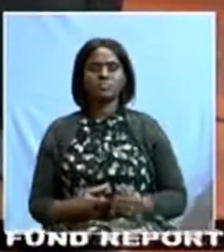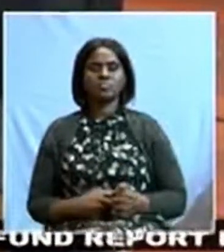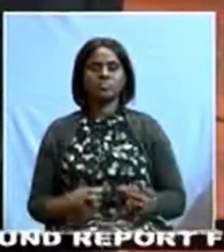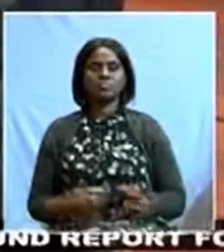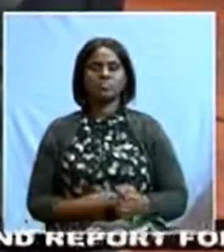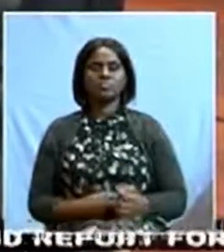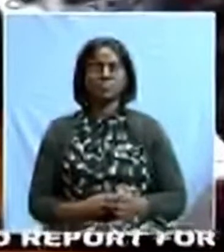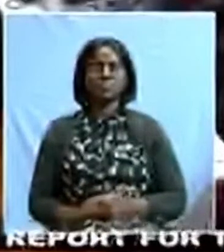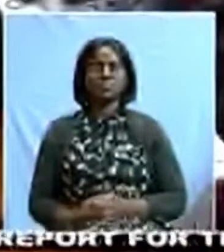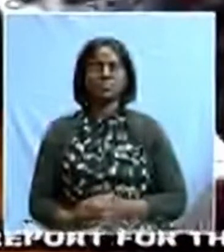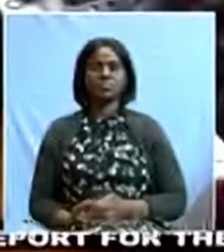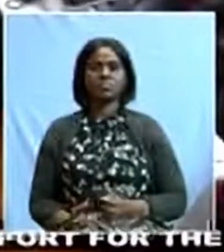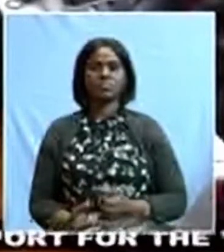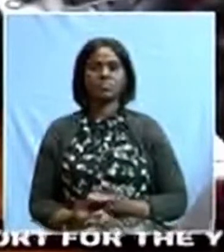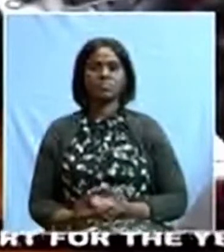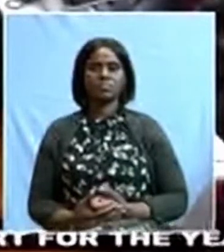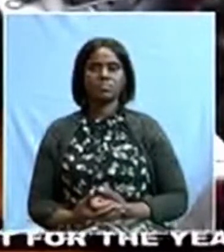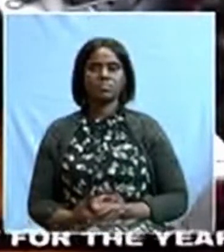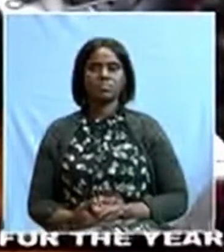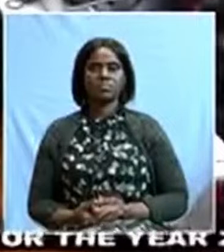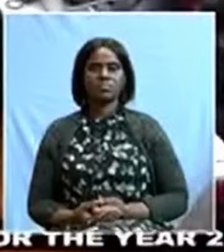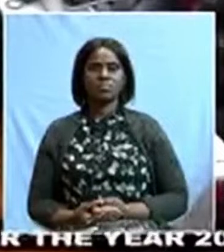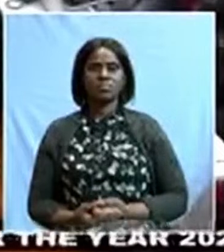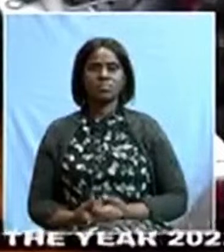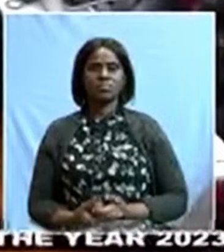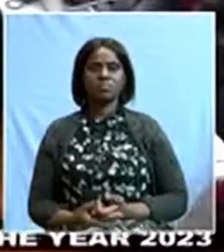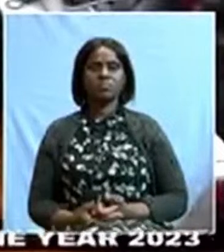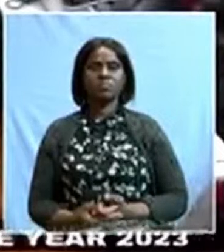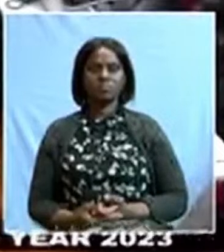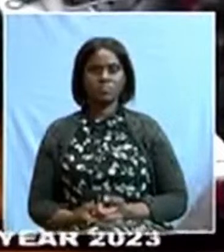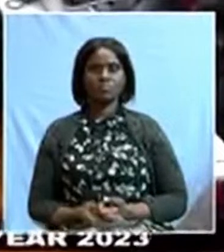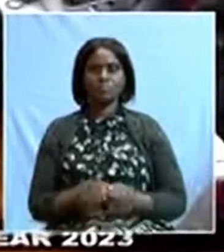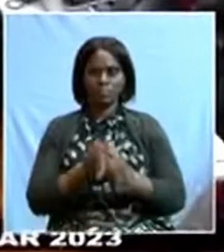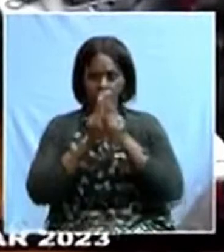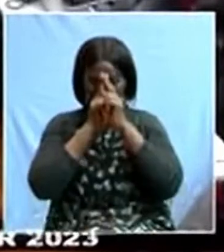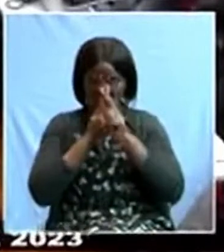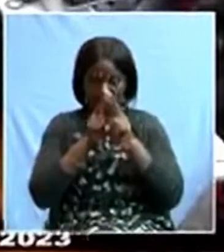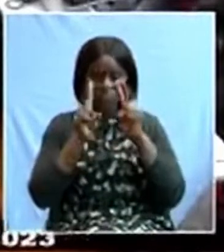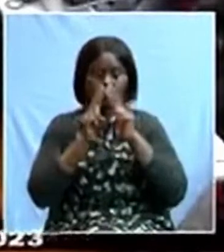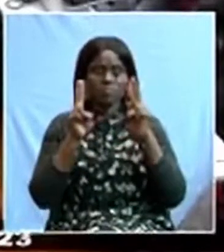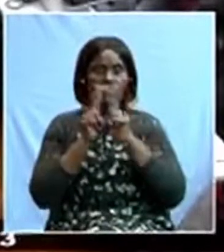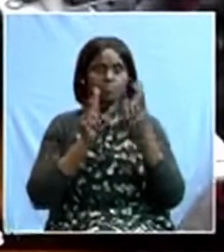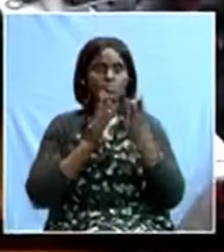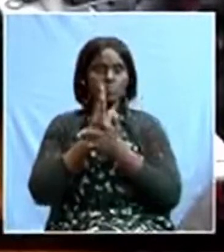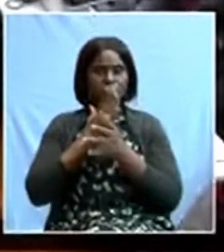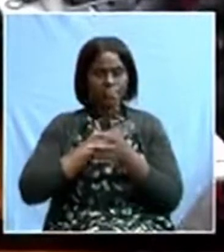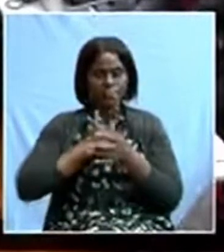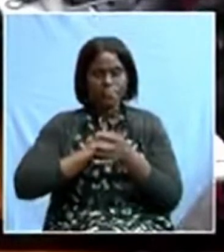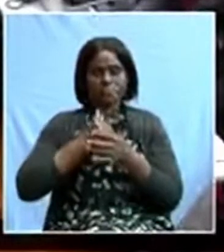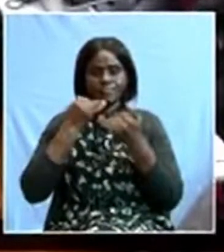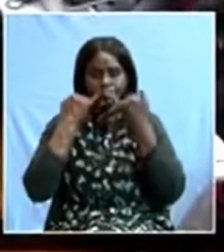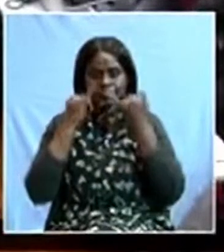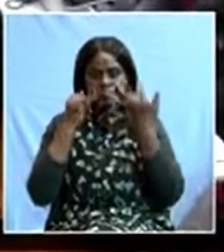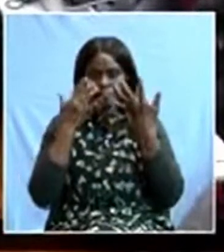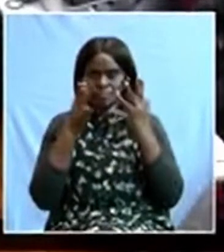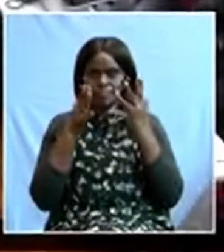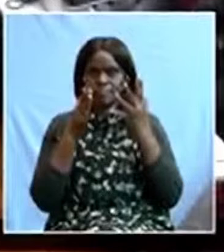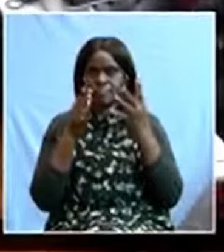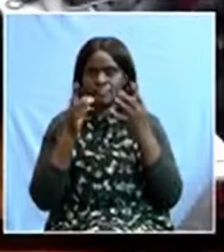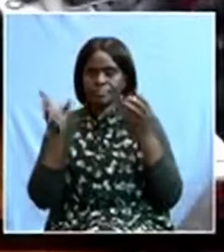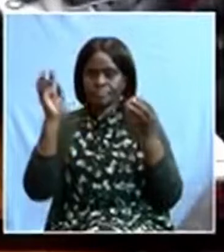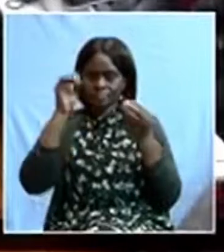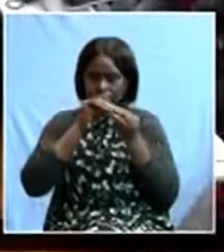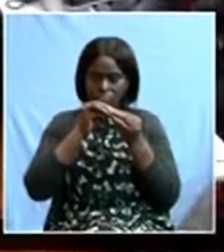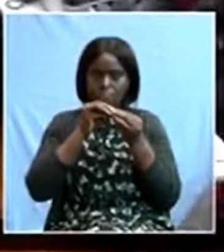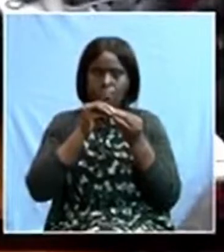Acting CS. Chair, thank you. The Honorable is very right. I should have stated